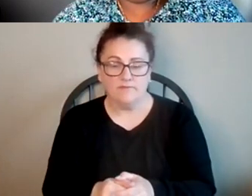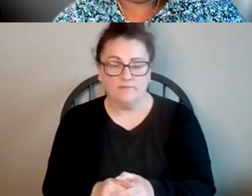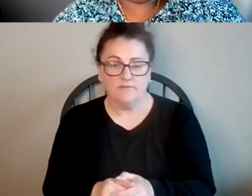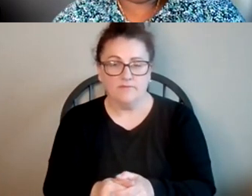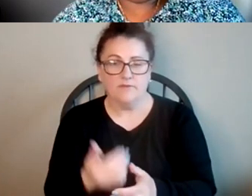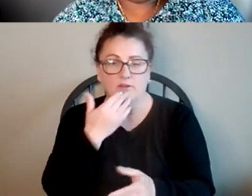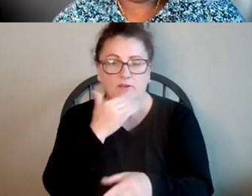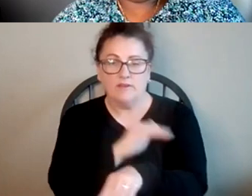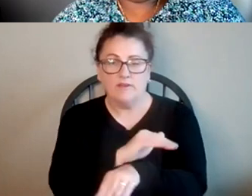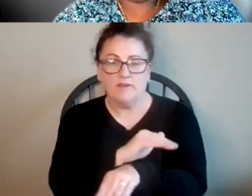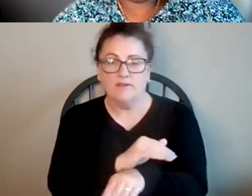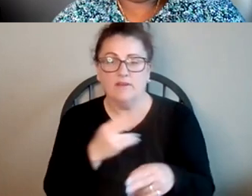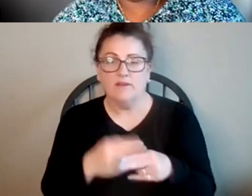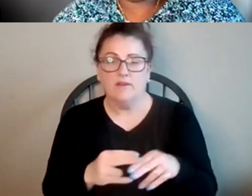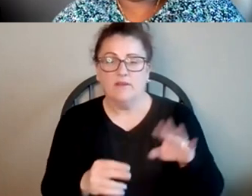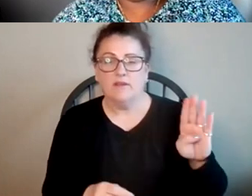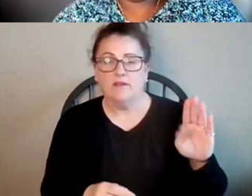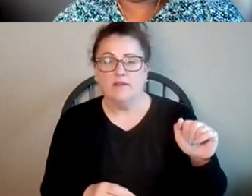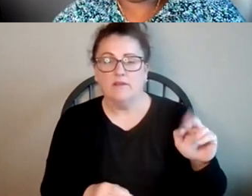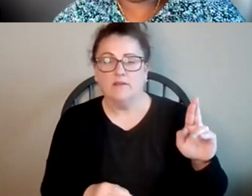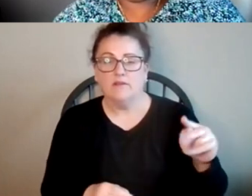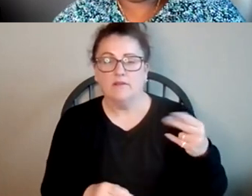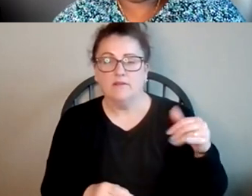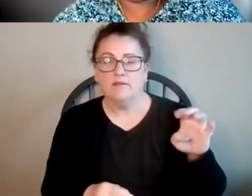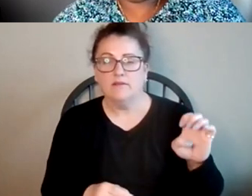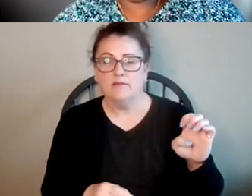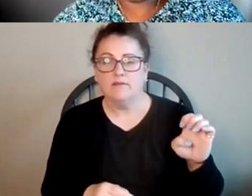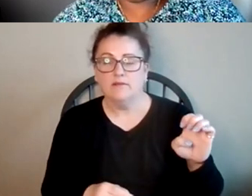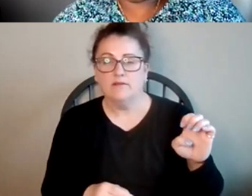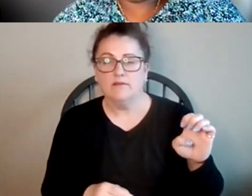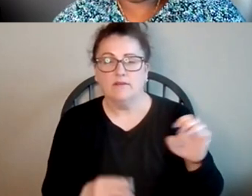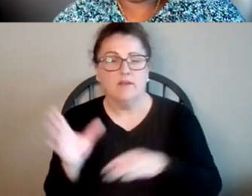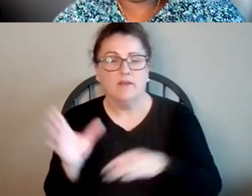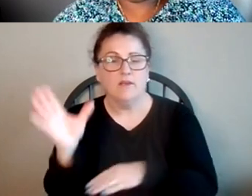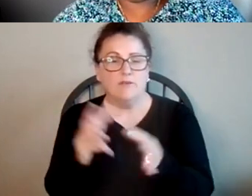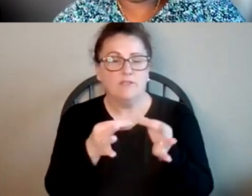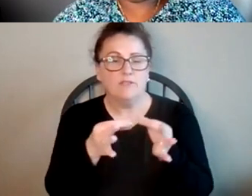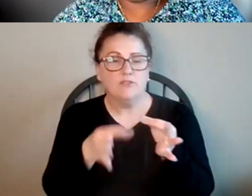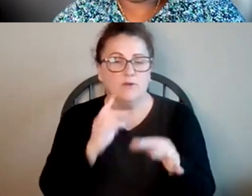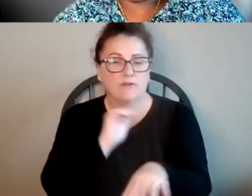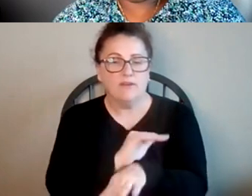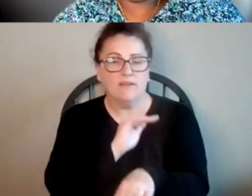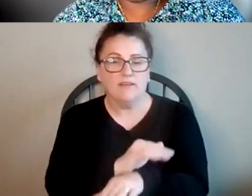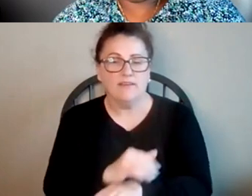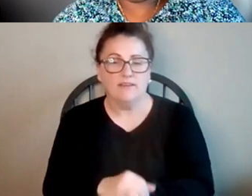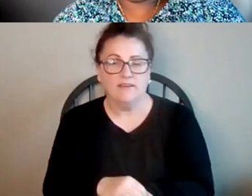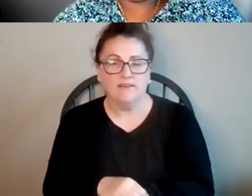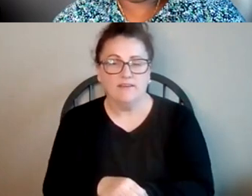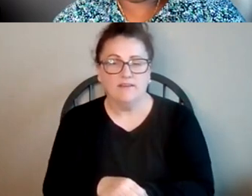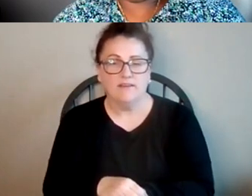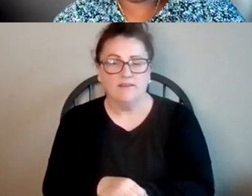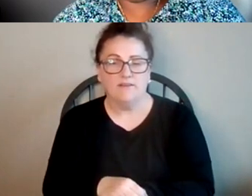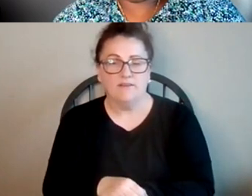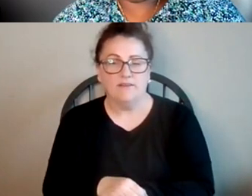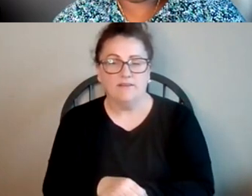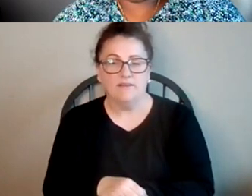Good evening, everyone. My name is Bartine. I'll be your French interpreter for tonight. And bonsoir tout le monde.